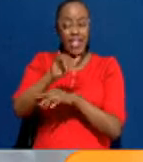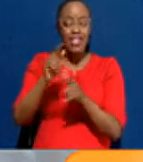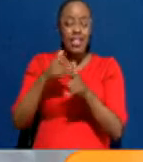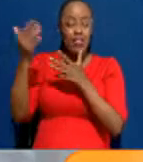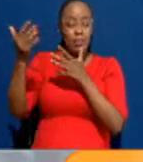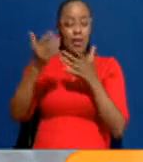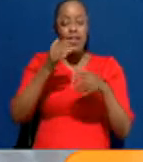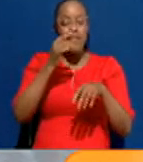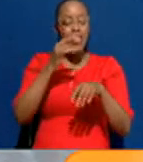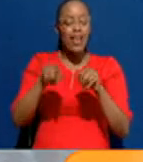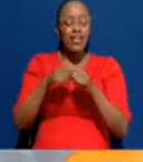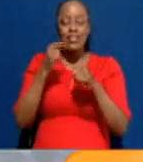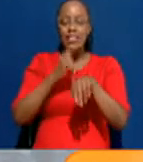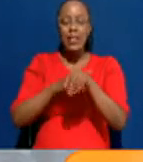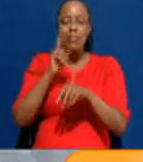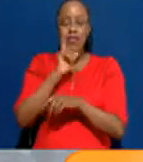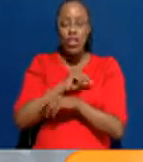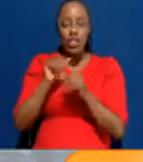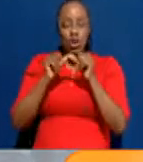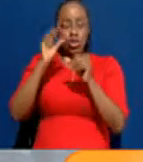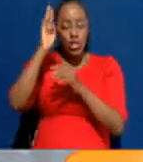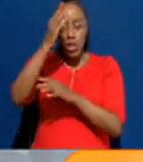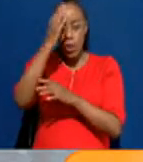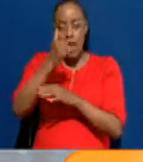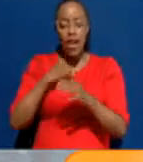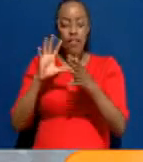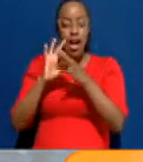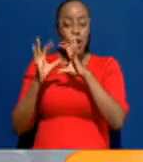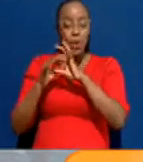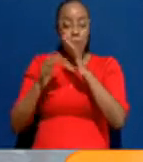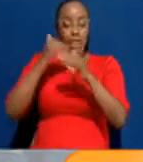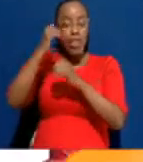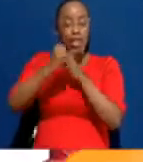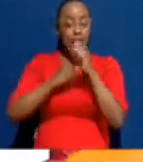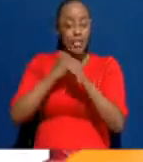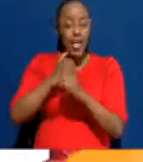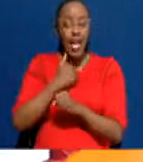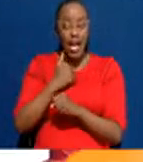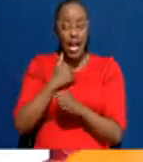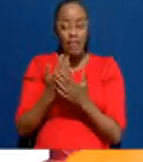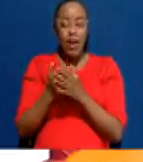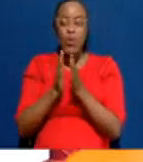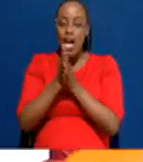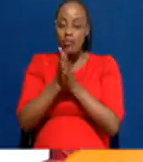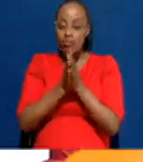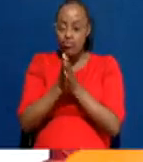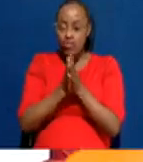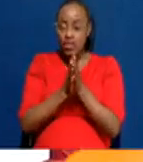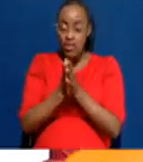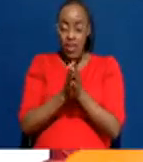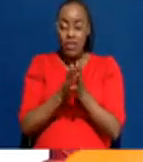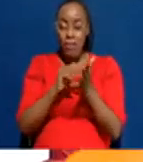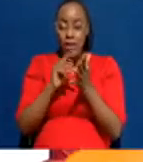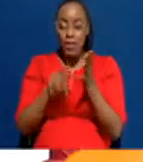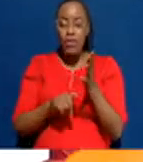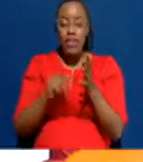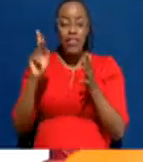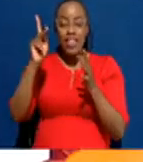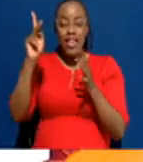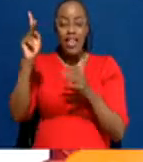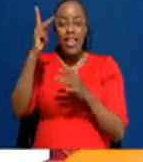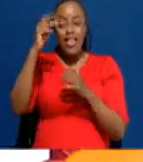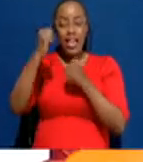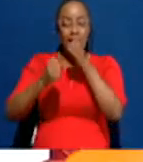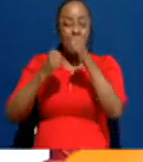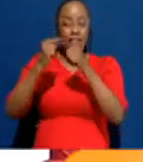record, so. Yeah. Yes. And you're going to continue because there's an Olympics next year. Kabisa. And you're looking forward. And no Kenyan athlete